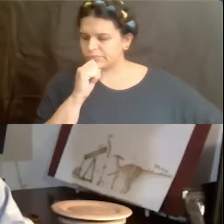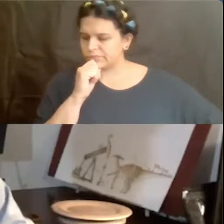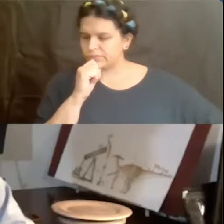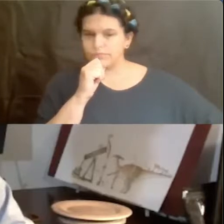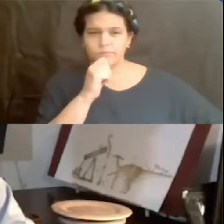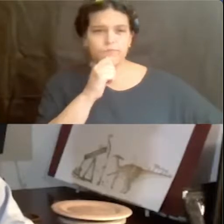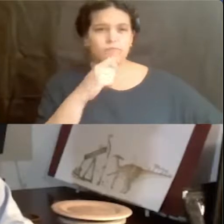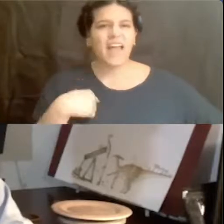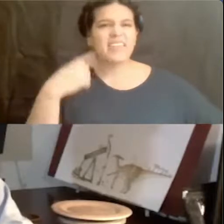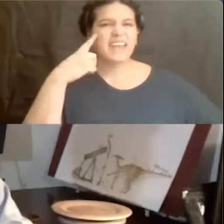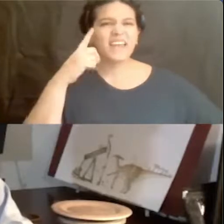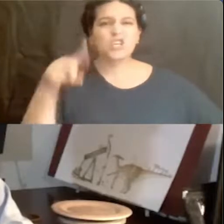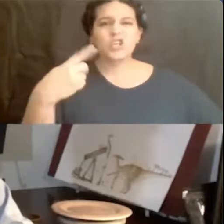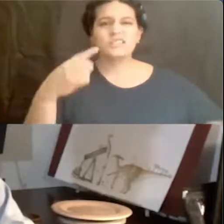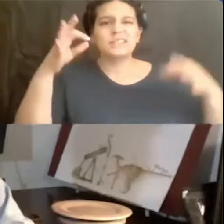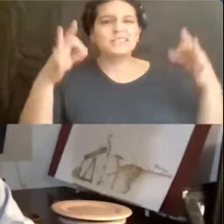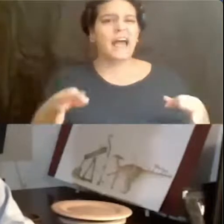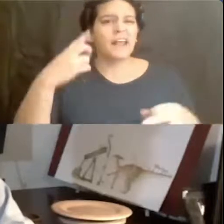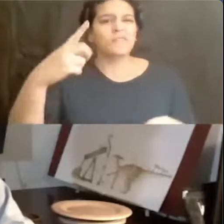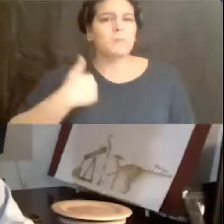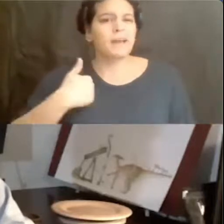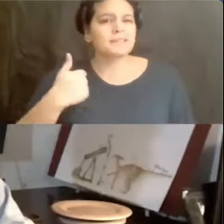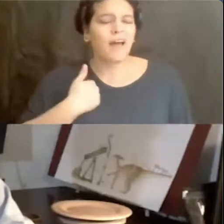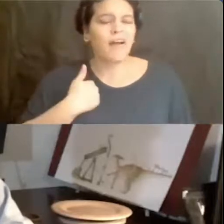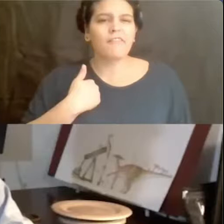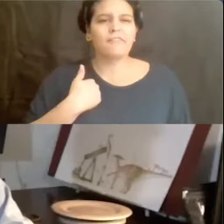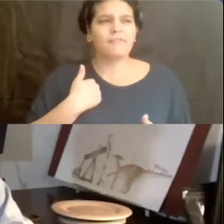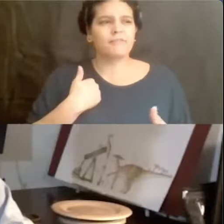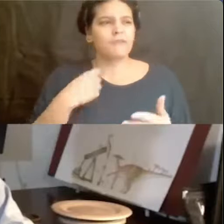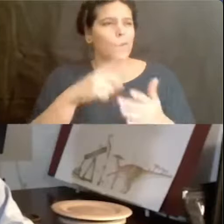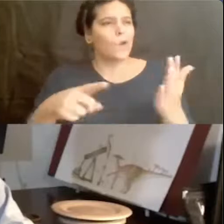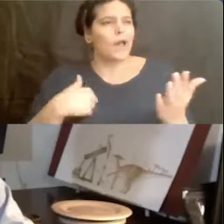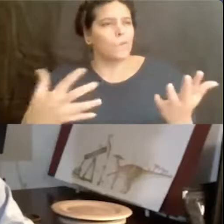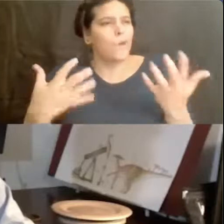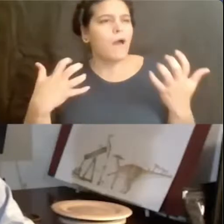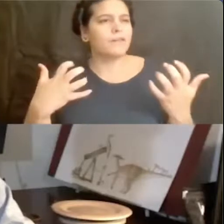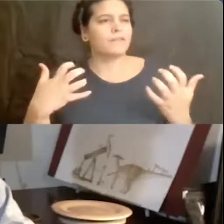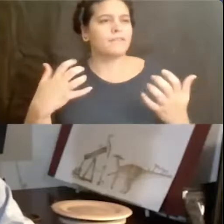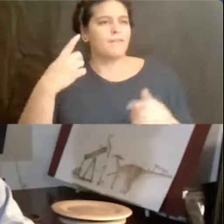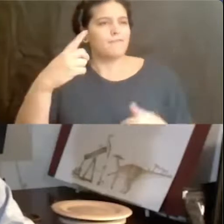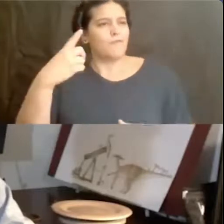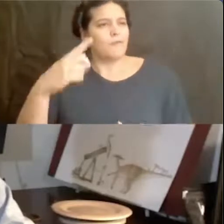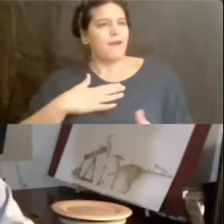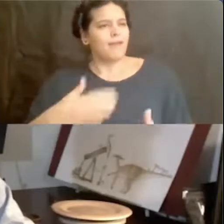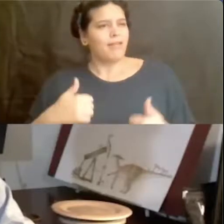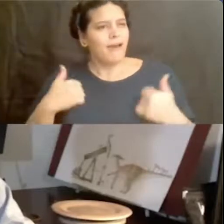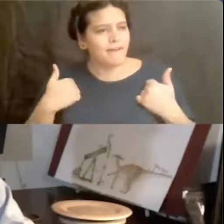I think just deciding for myself what I wanted in my own life, in a way.